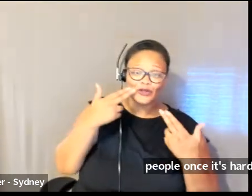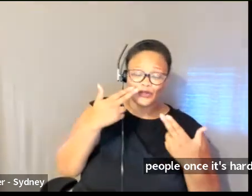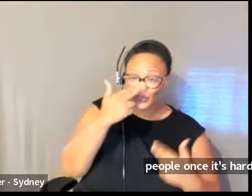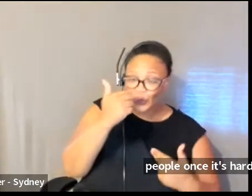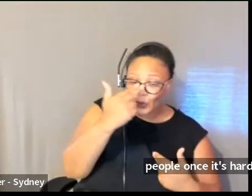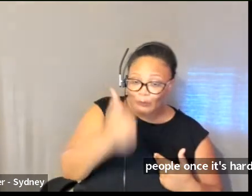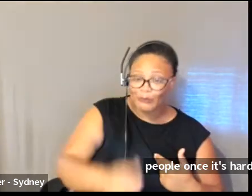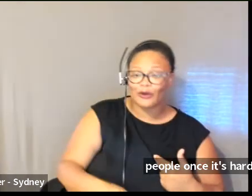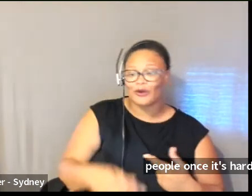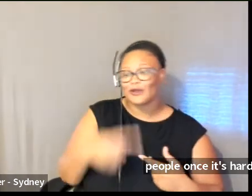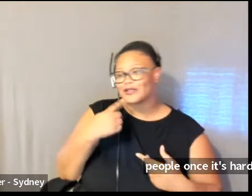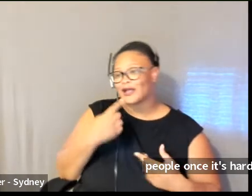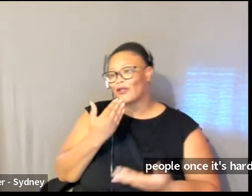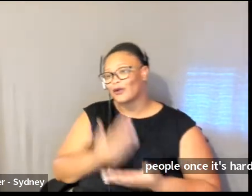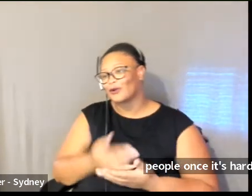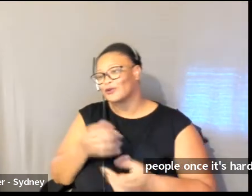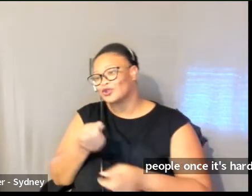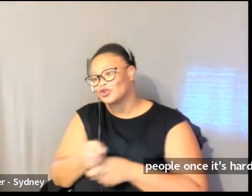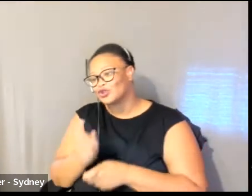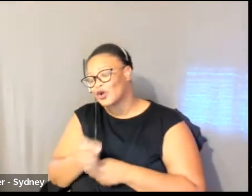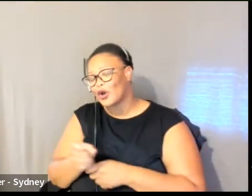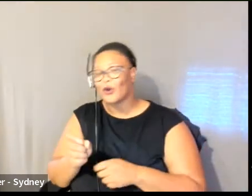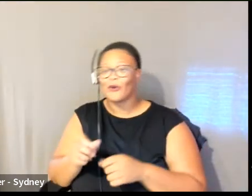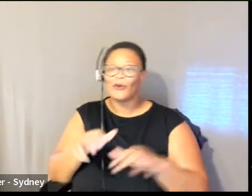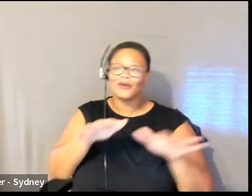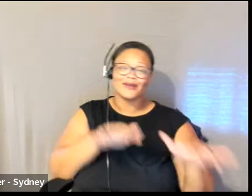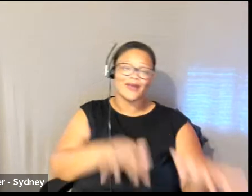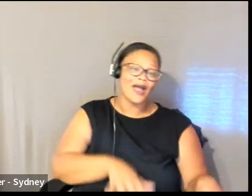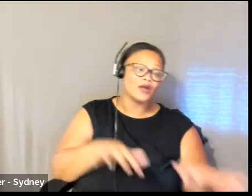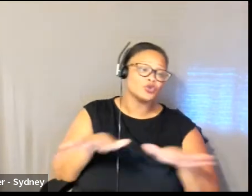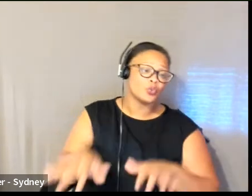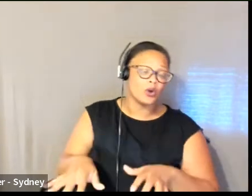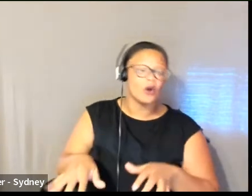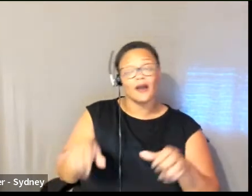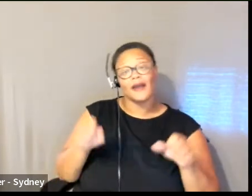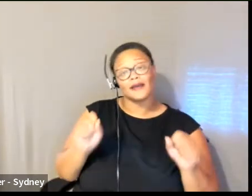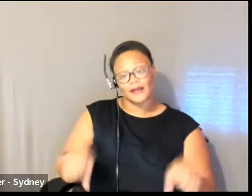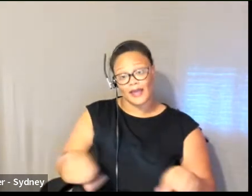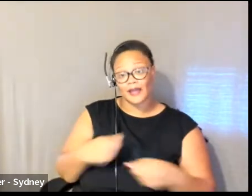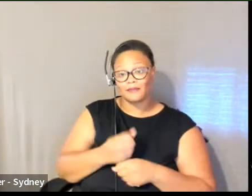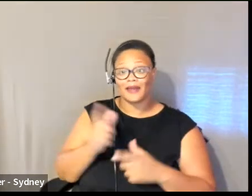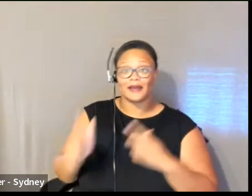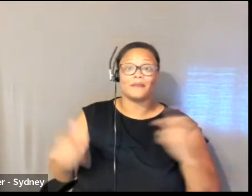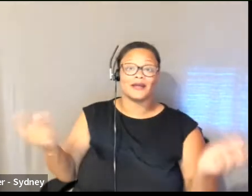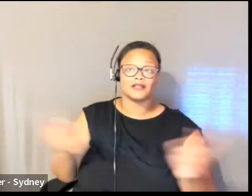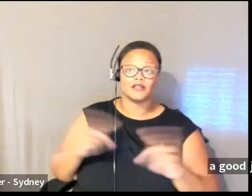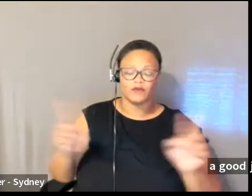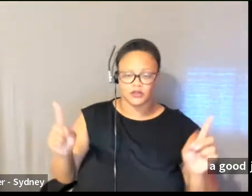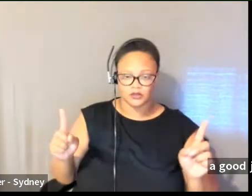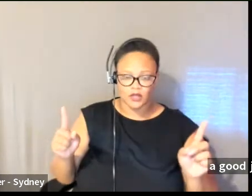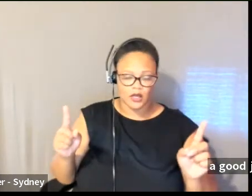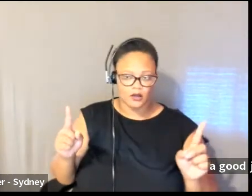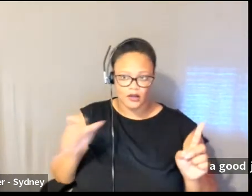casual can help make a difference. And I know that doesn't work for everyone. But I know that's a big way of doing it